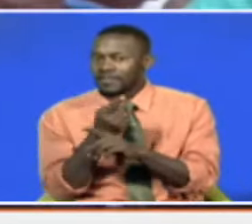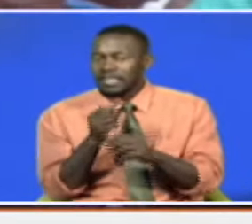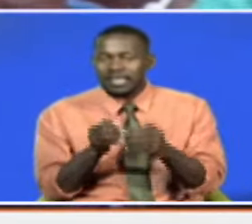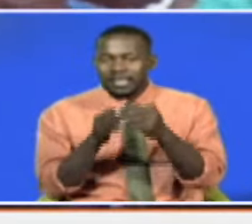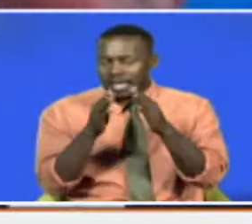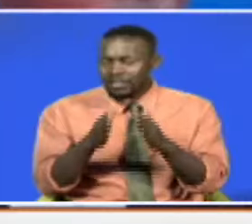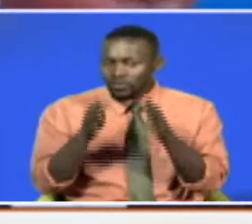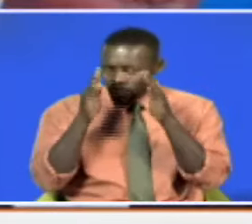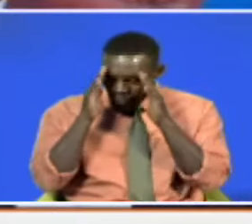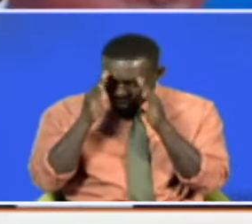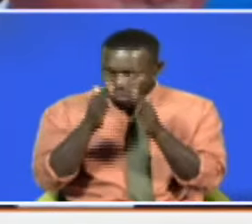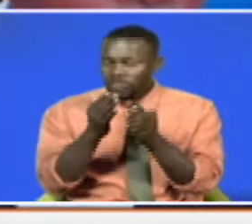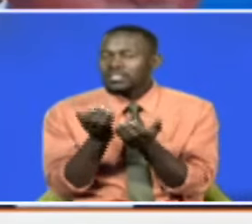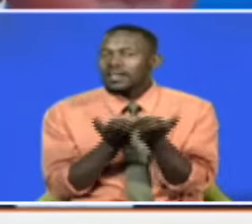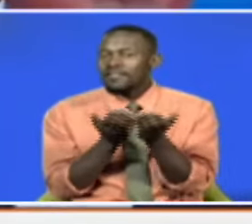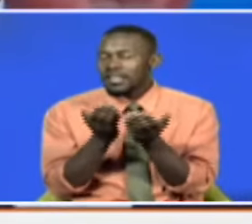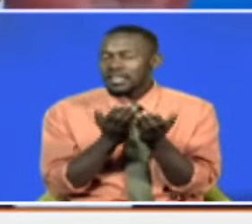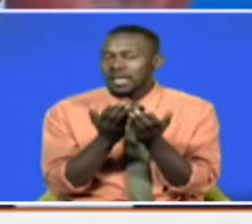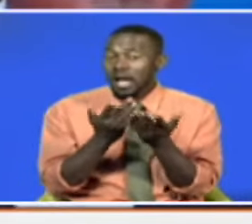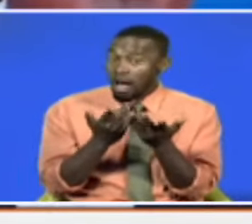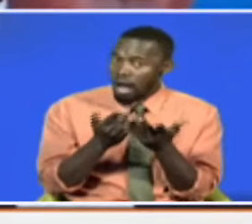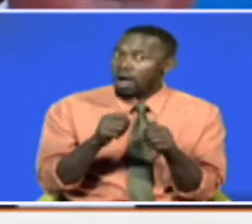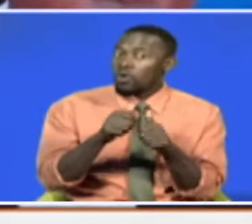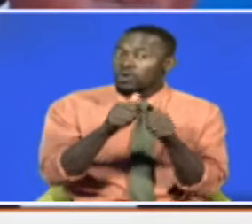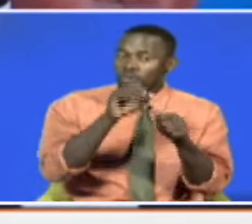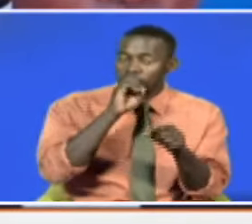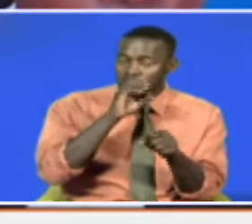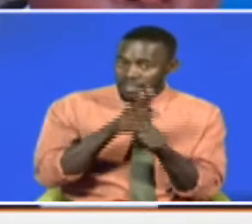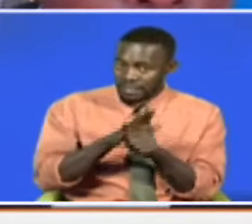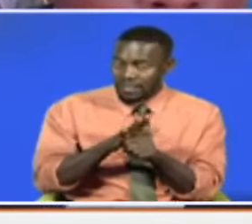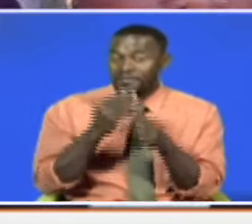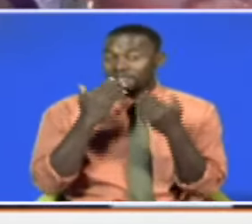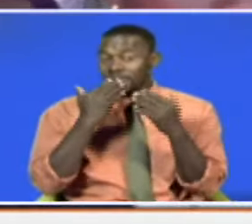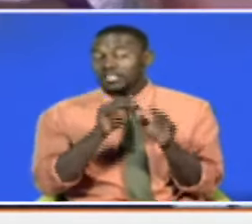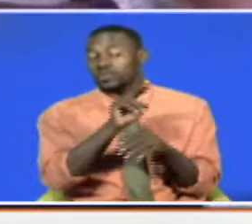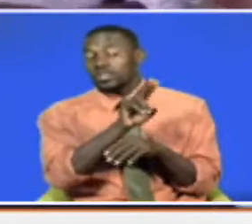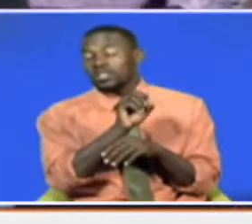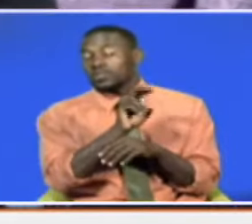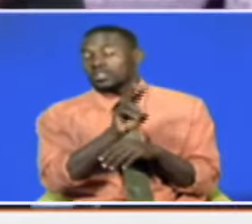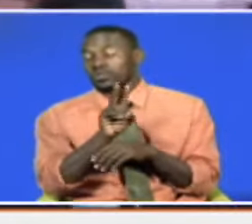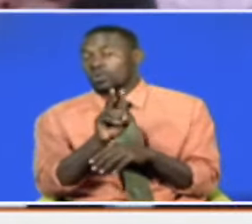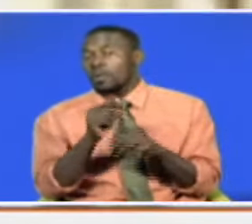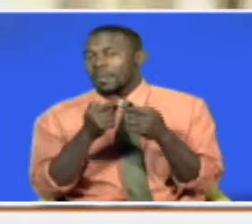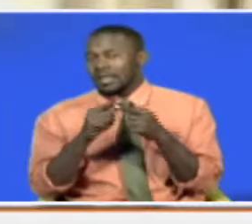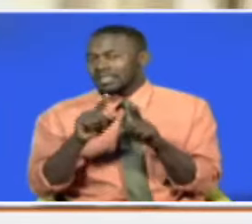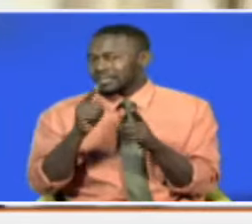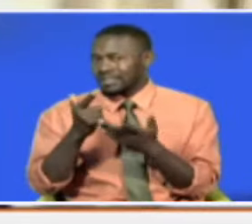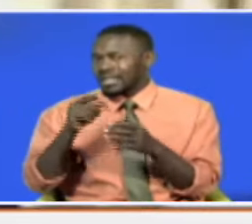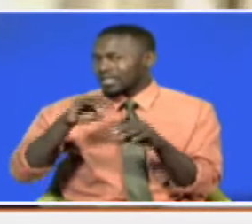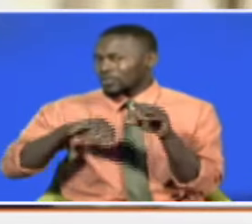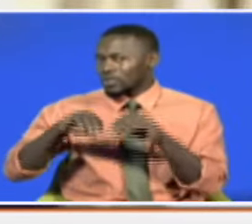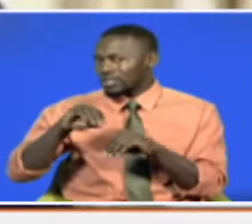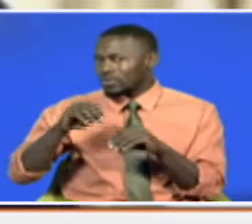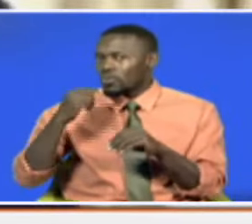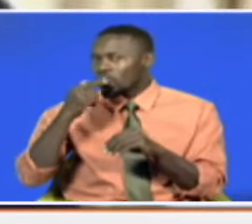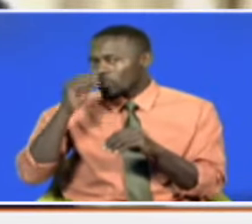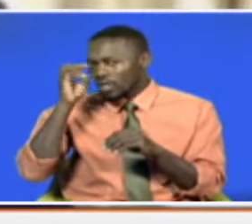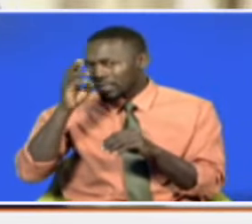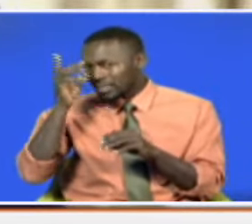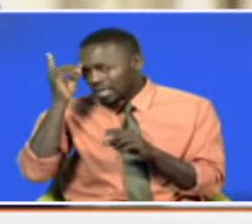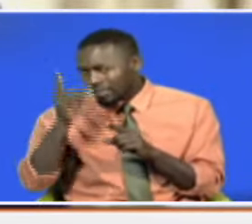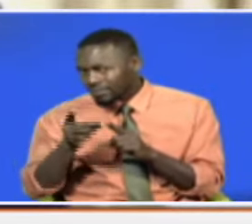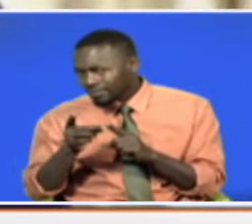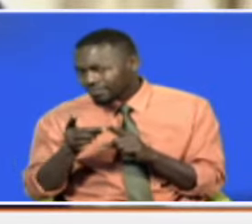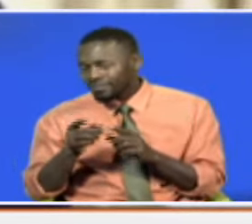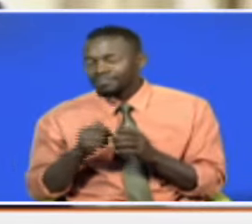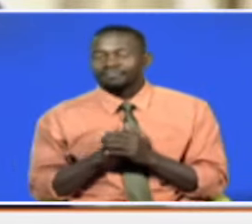in 2022, reminding them that the 2027 elections will be decided by the people. Don't be afraid.